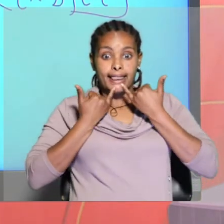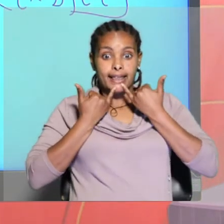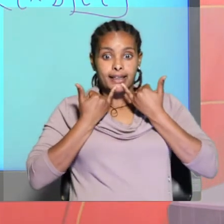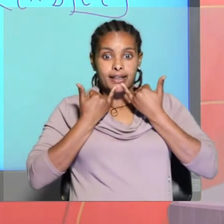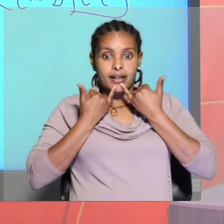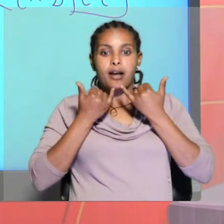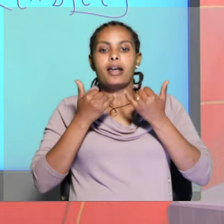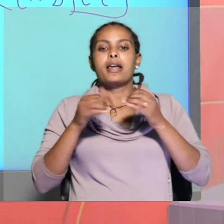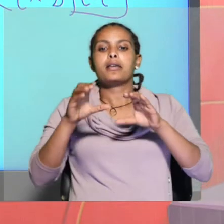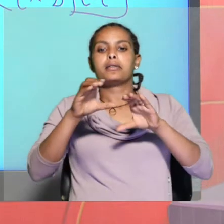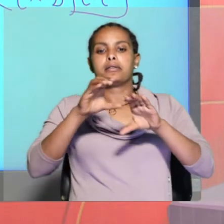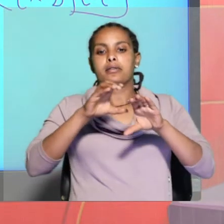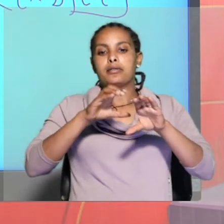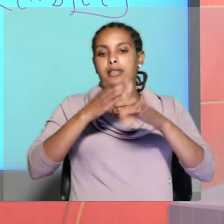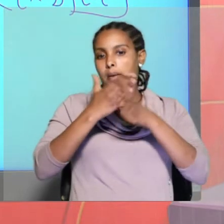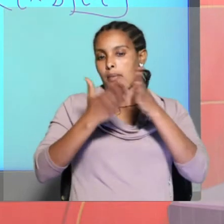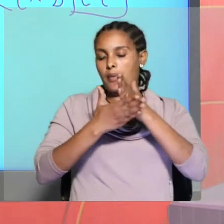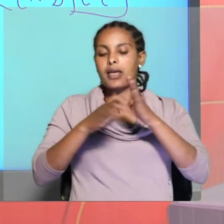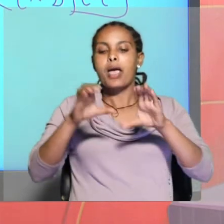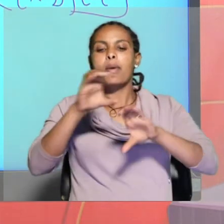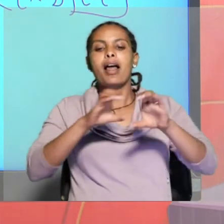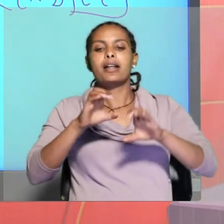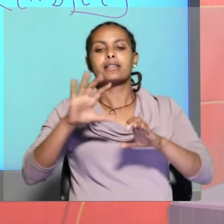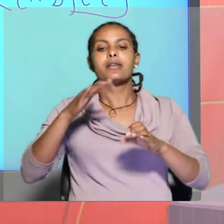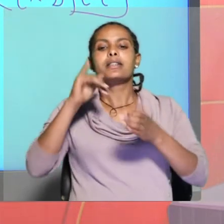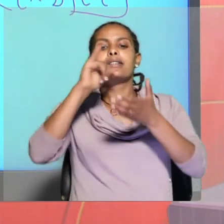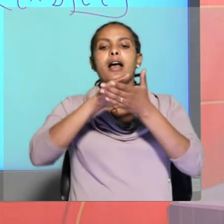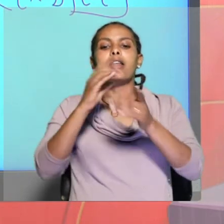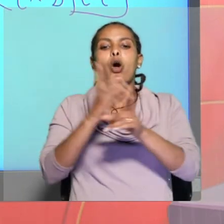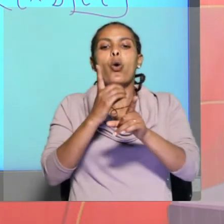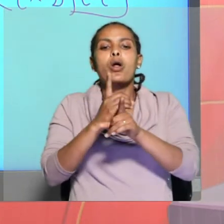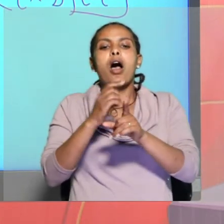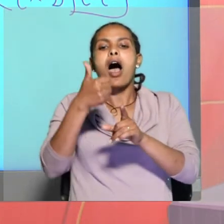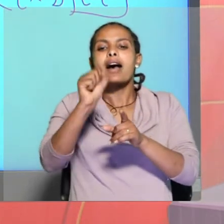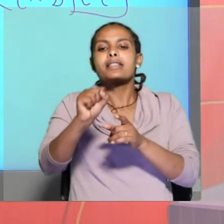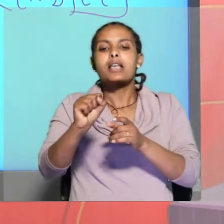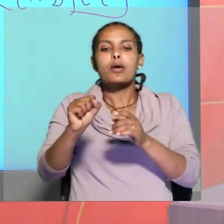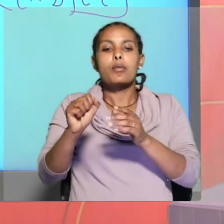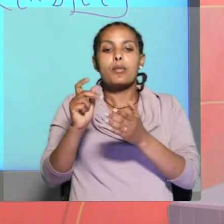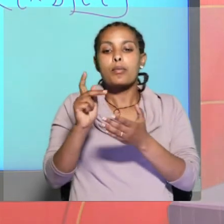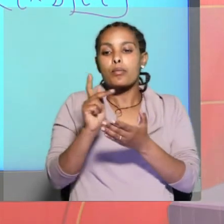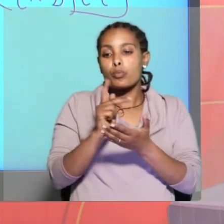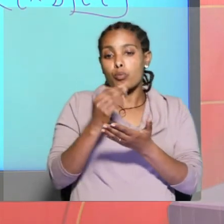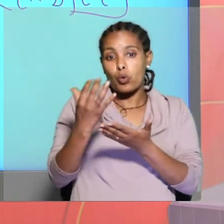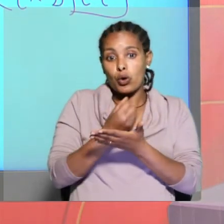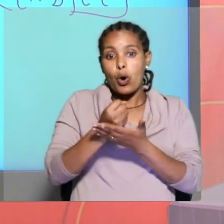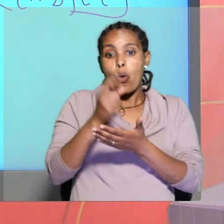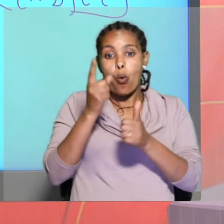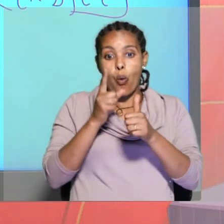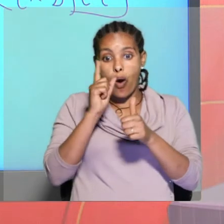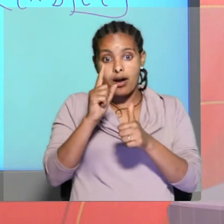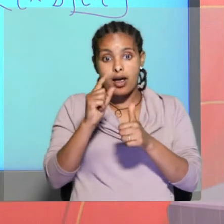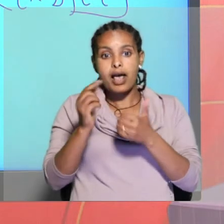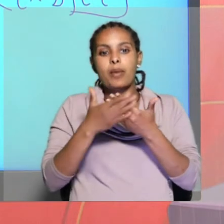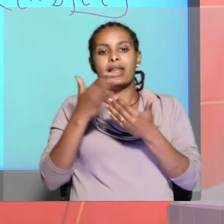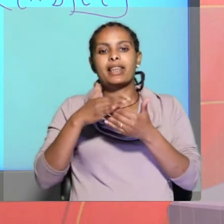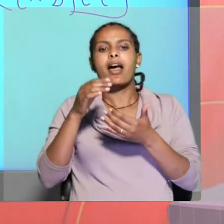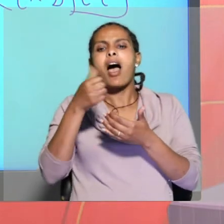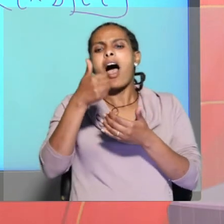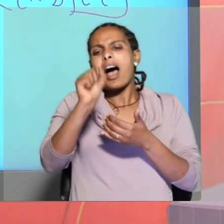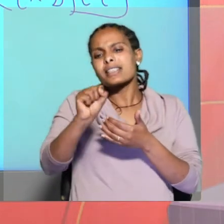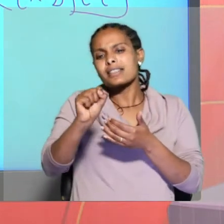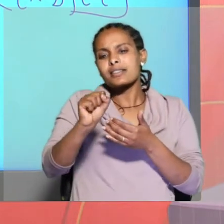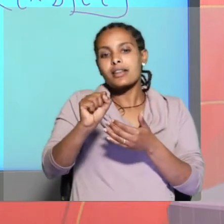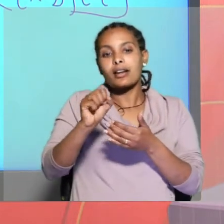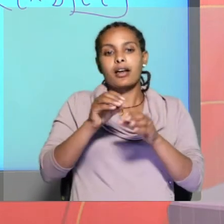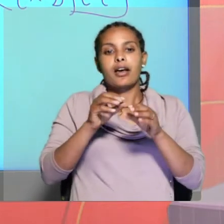Intermediates are chemical species that occur as a product in one elementary reaction and act as a